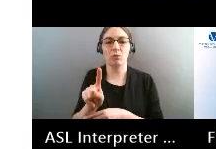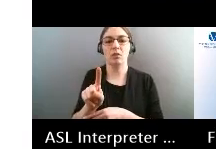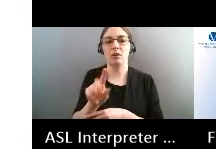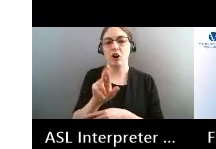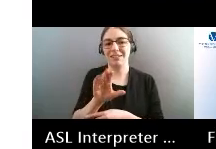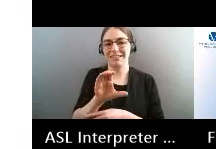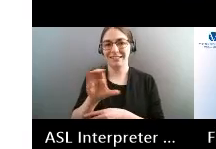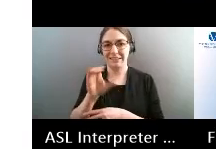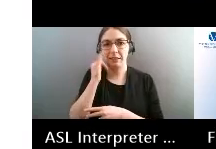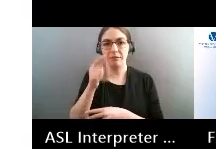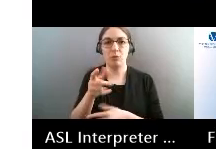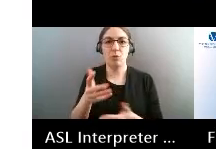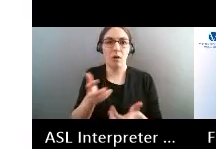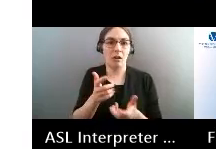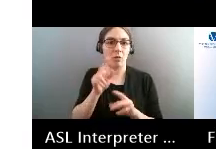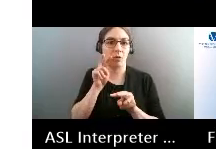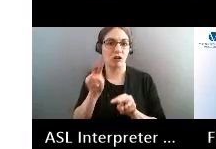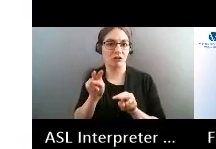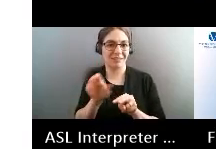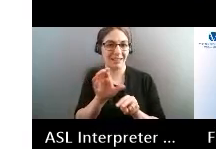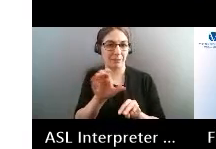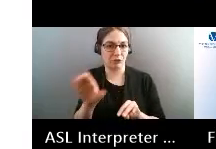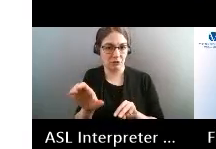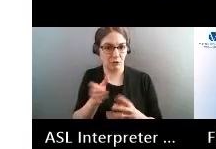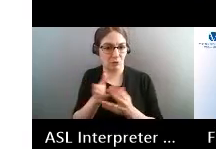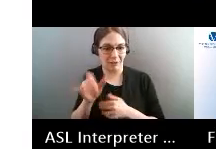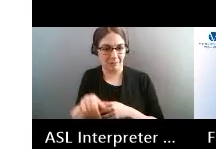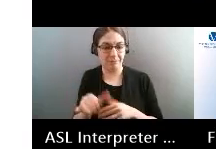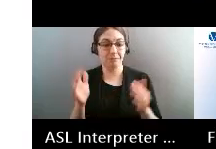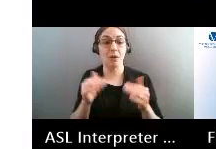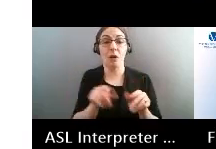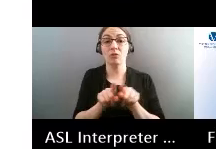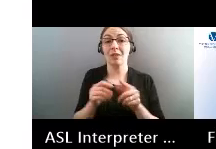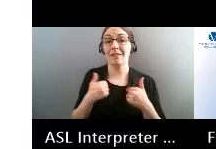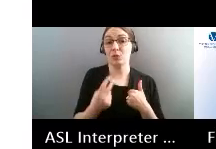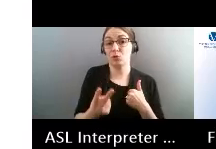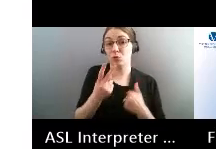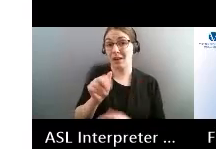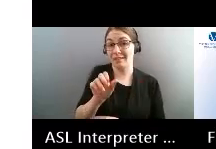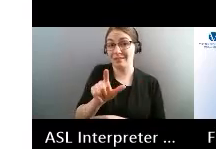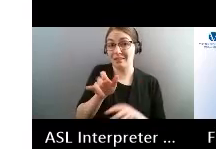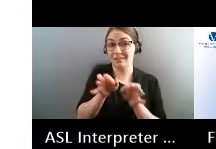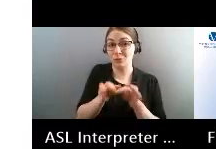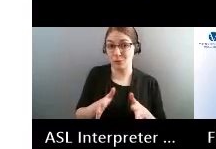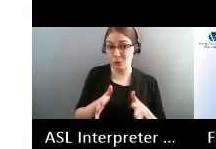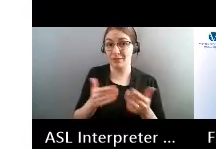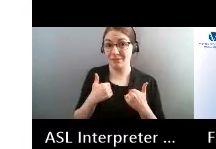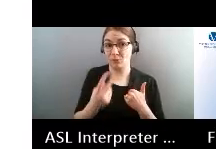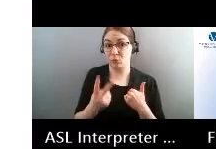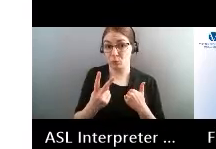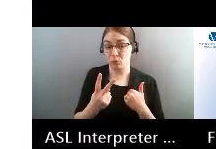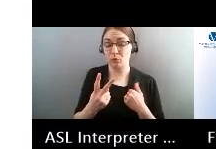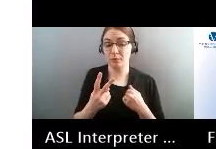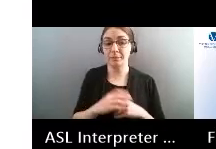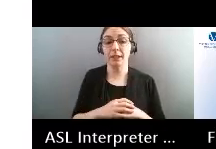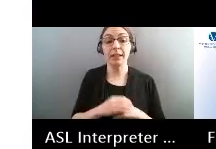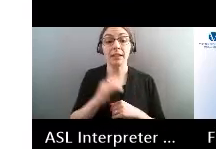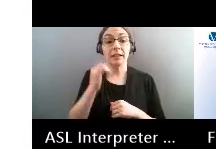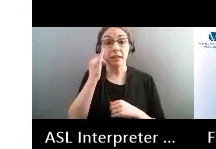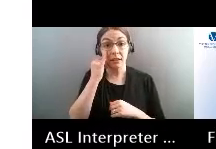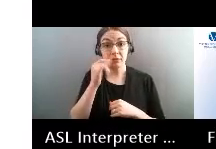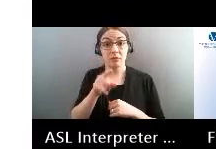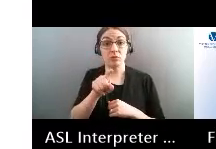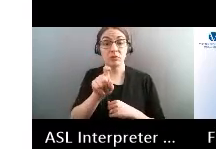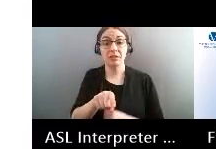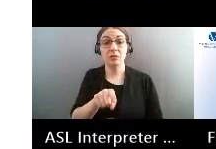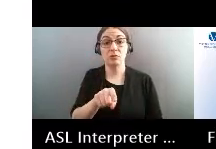captions. We also have 2 American Sign Language interpreters, and if you need